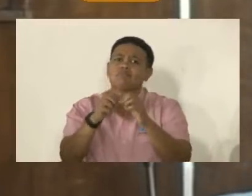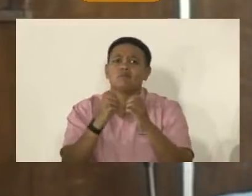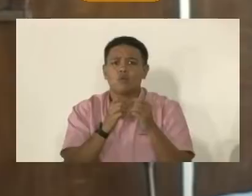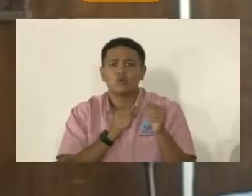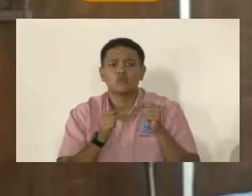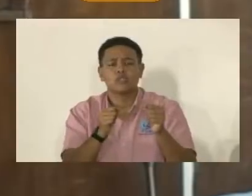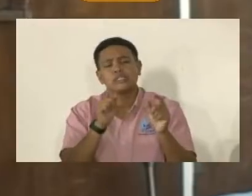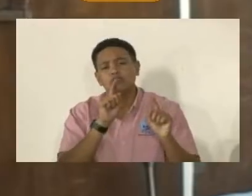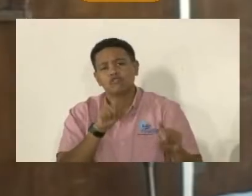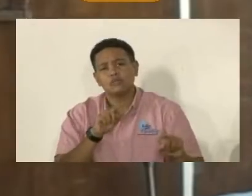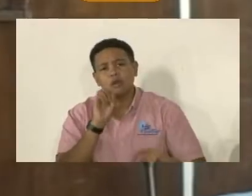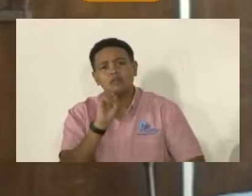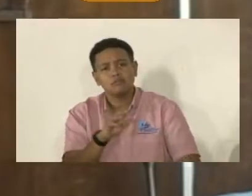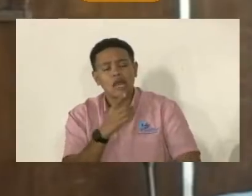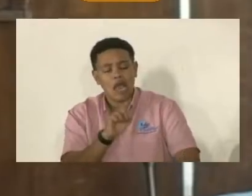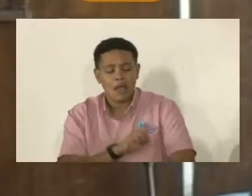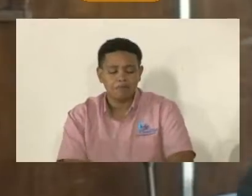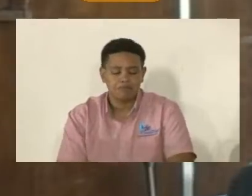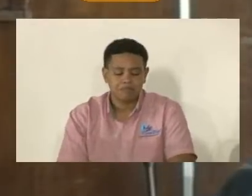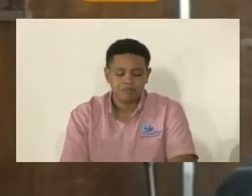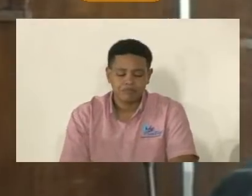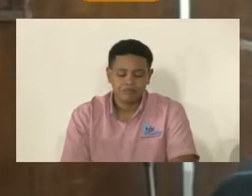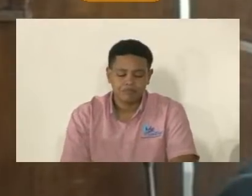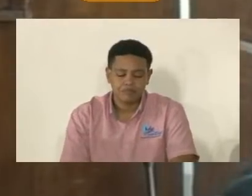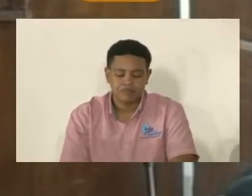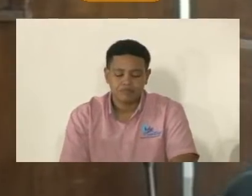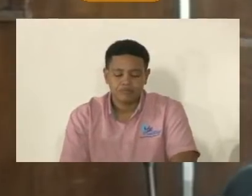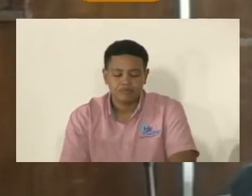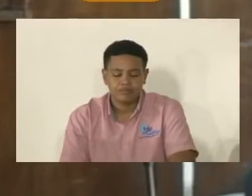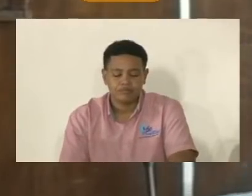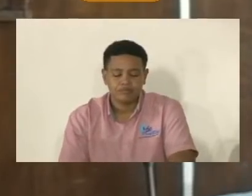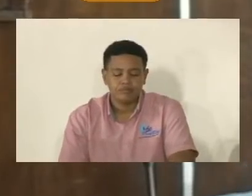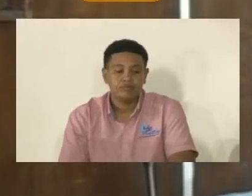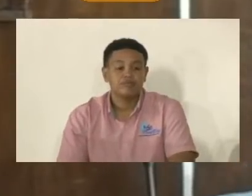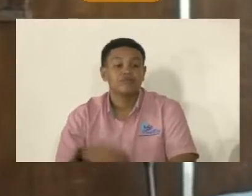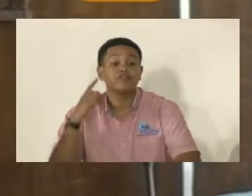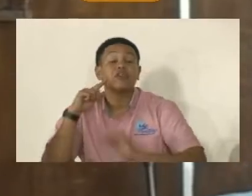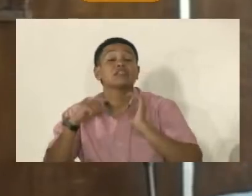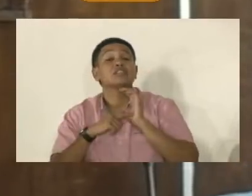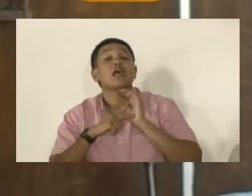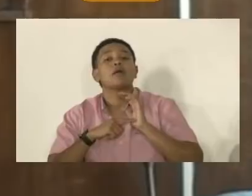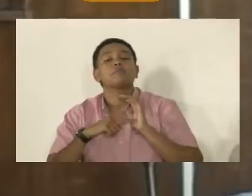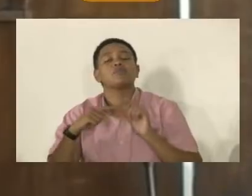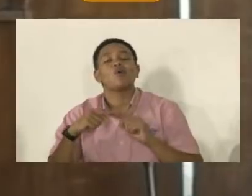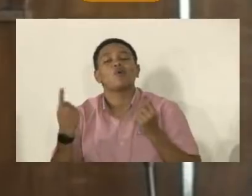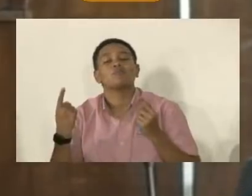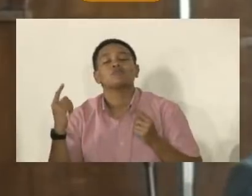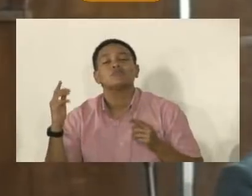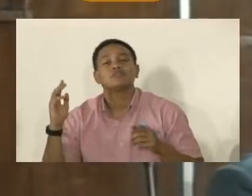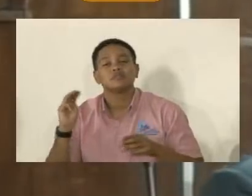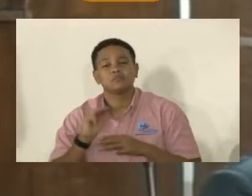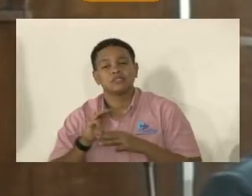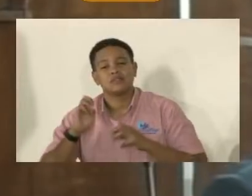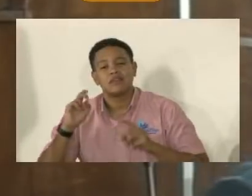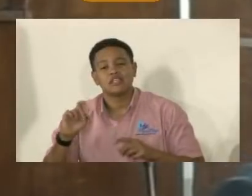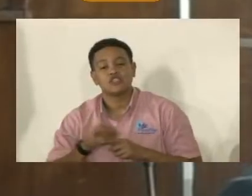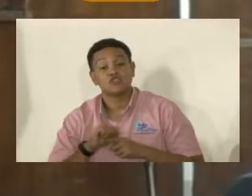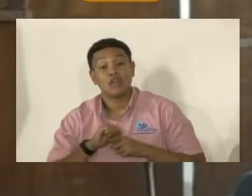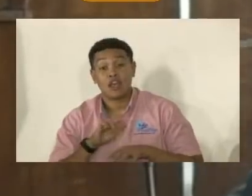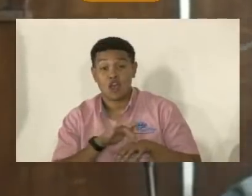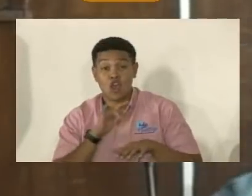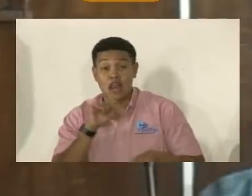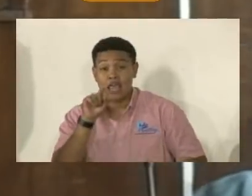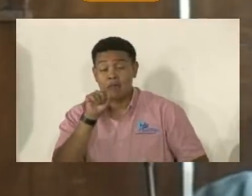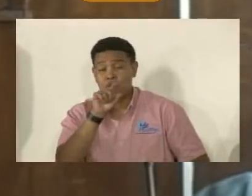strategic responses. So, for example, as then Shadow Minister of Education and Training, as early as April 2020,